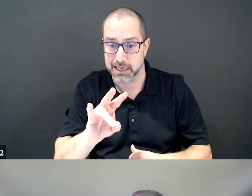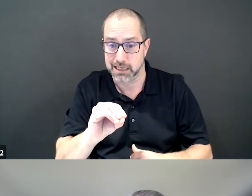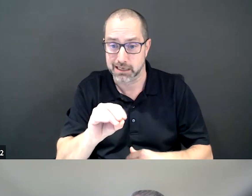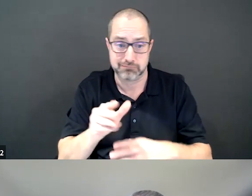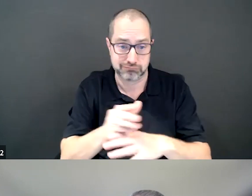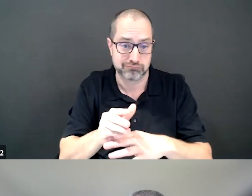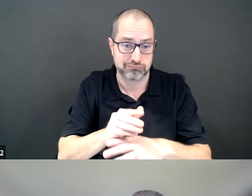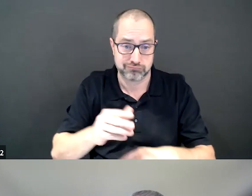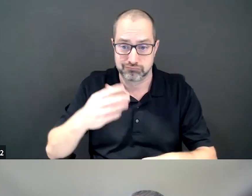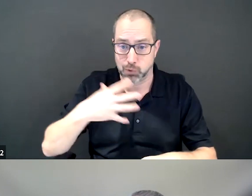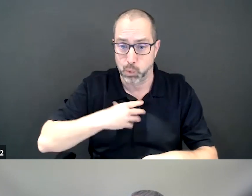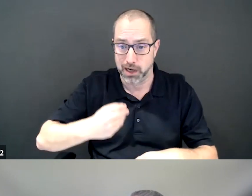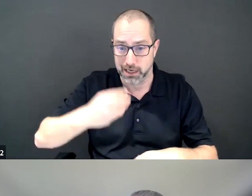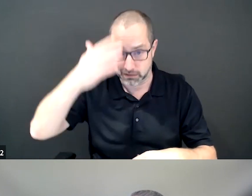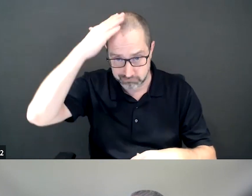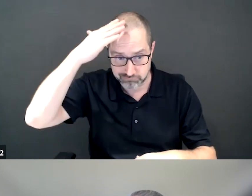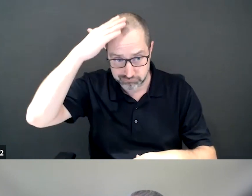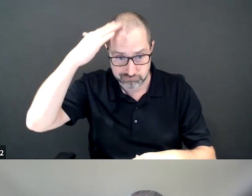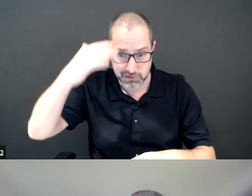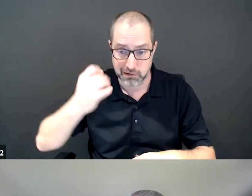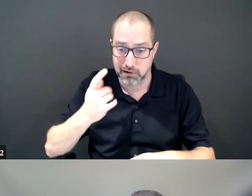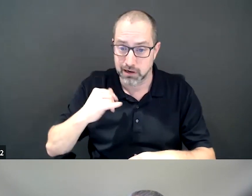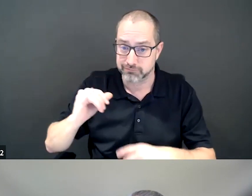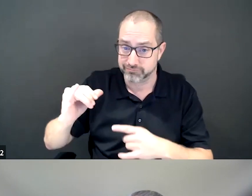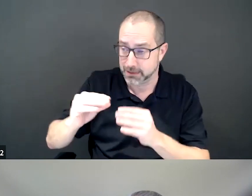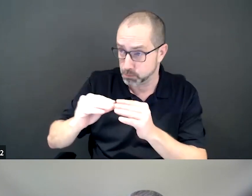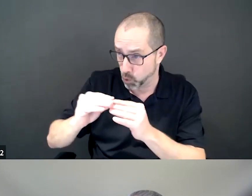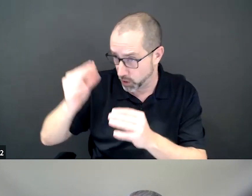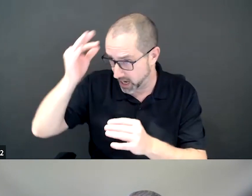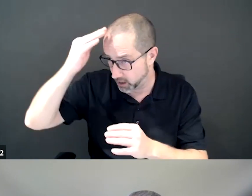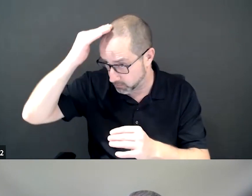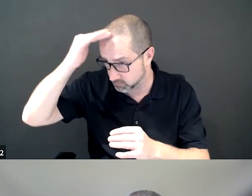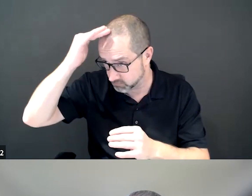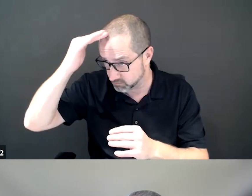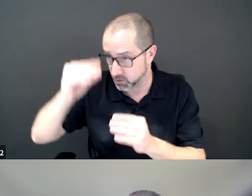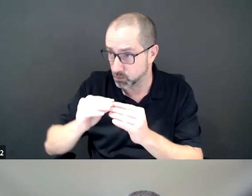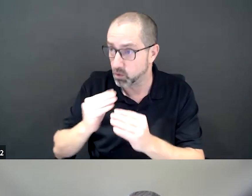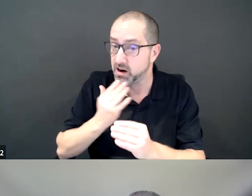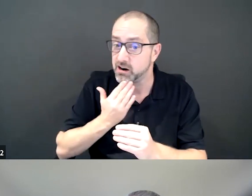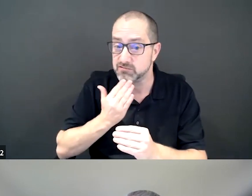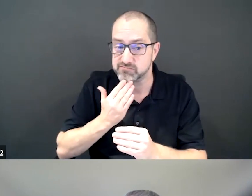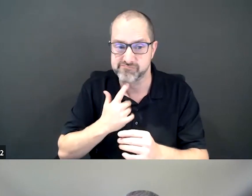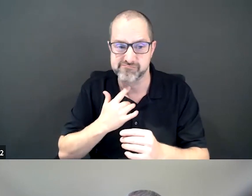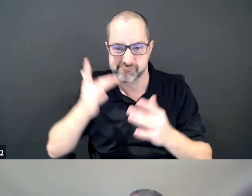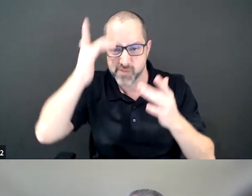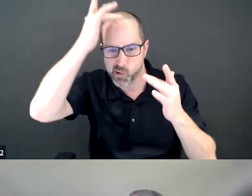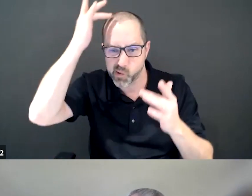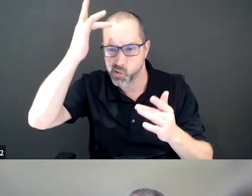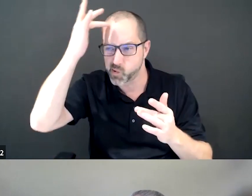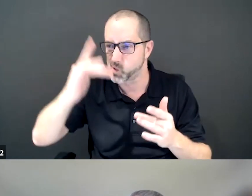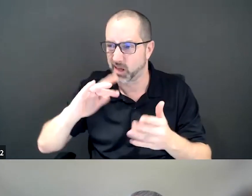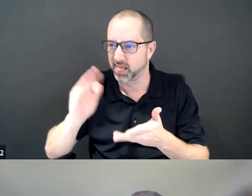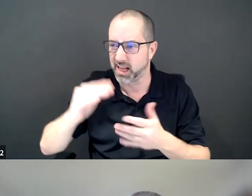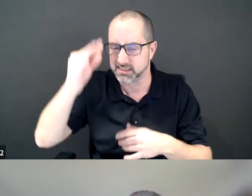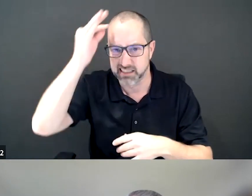color. But the difference between Alec and me is he has more on top and more on the chin than I do. I'm delighted to be able